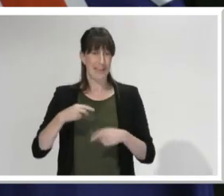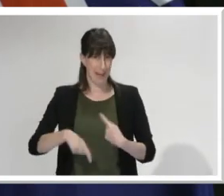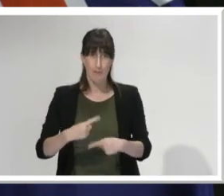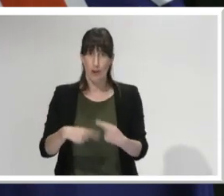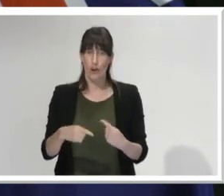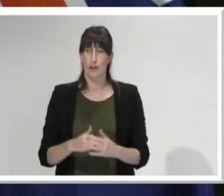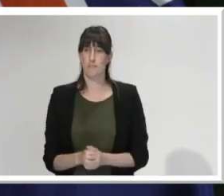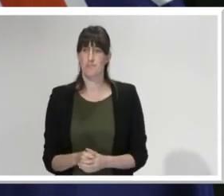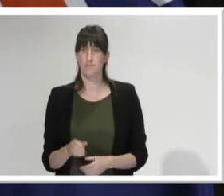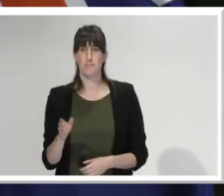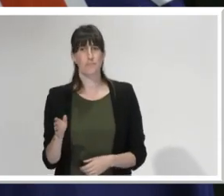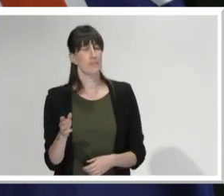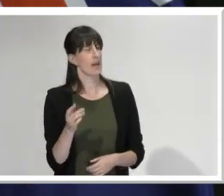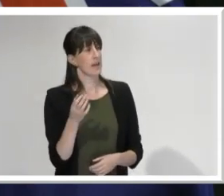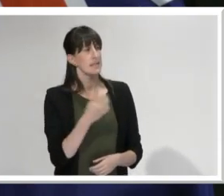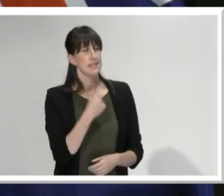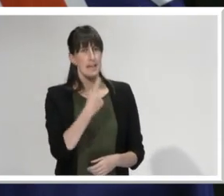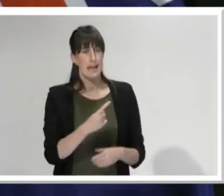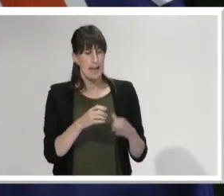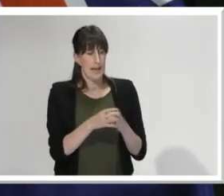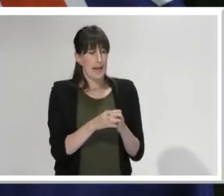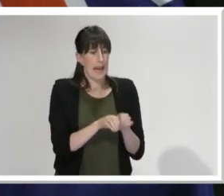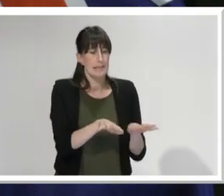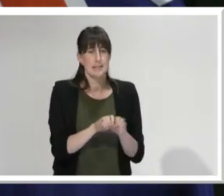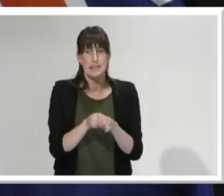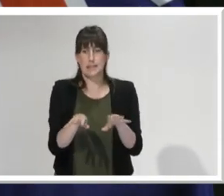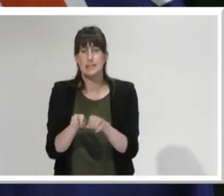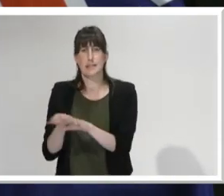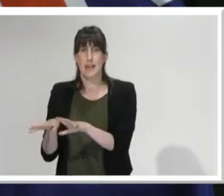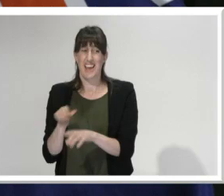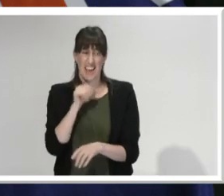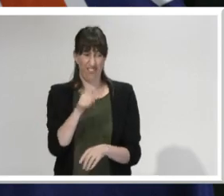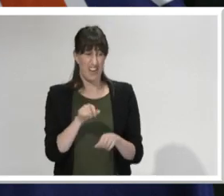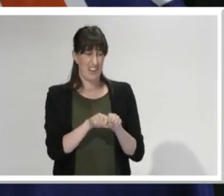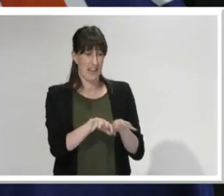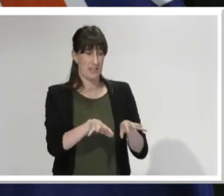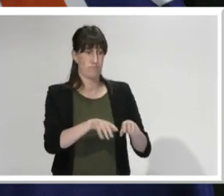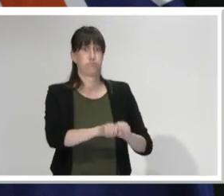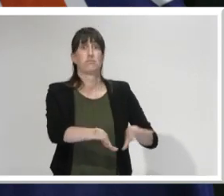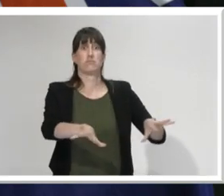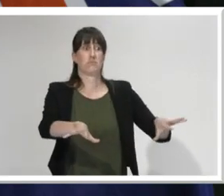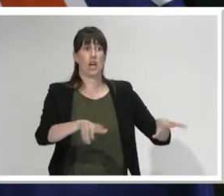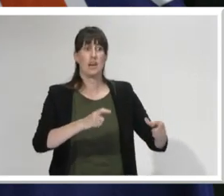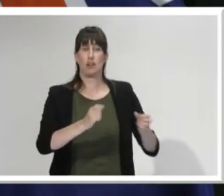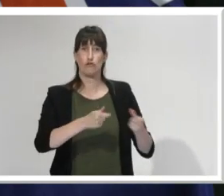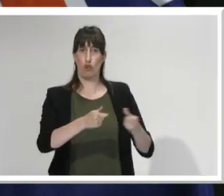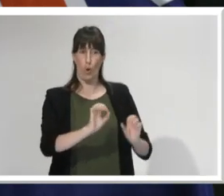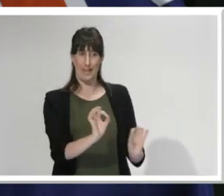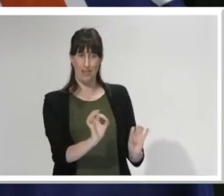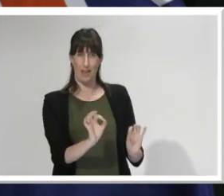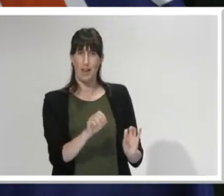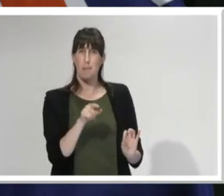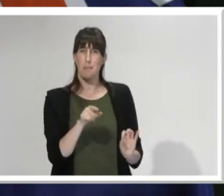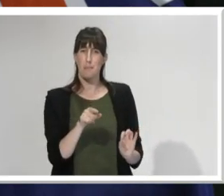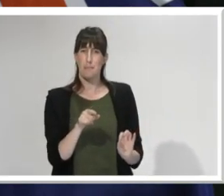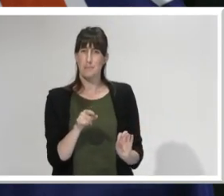clusters under control, some regions may stay in lockdown while others come out of it. 11 of the 15 new cases today are linked to clusters. So is that something